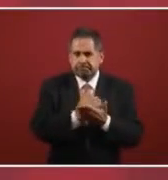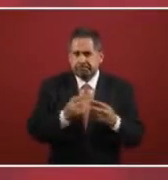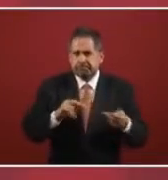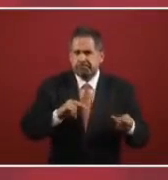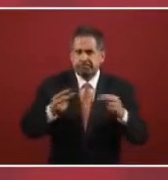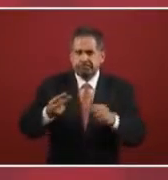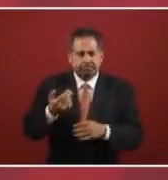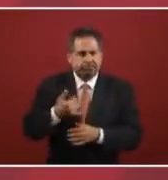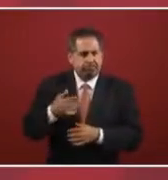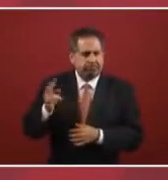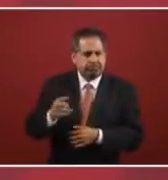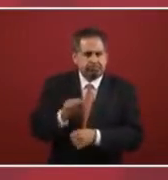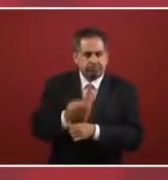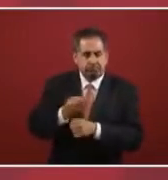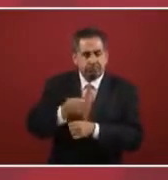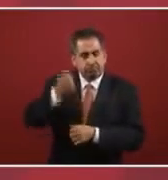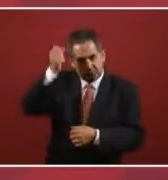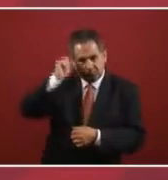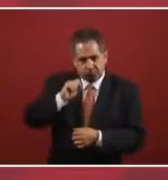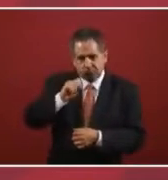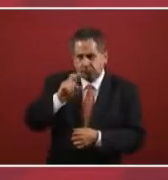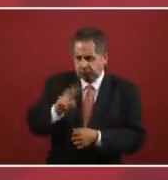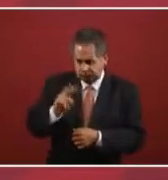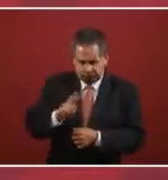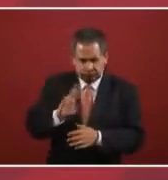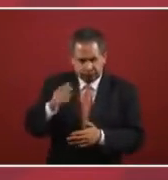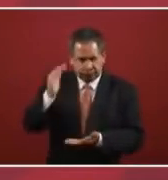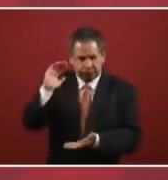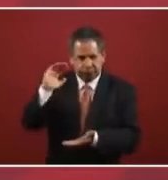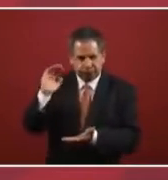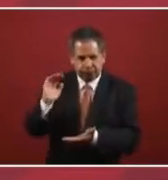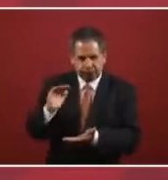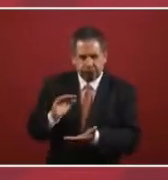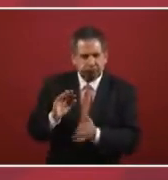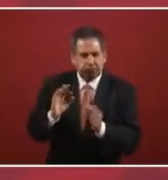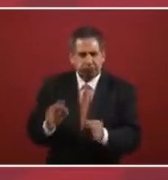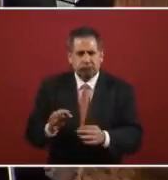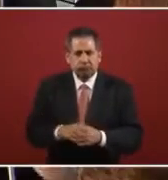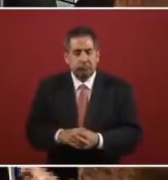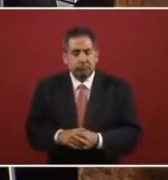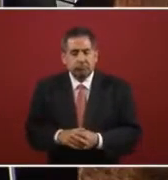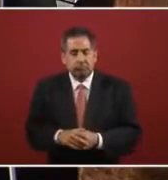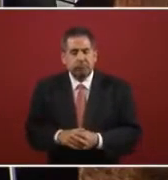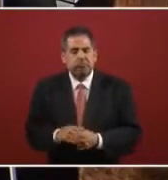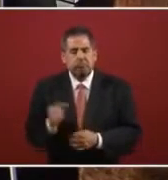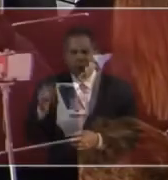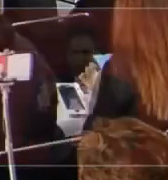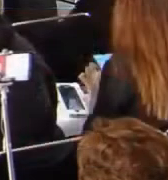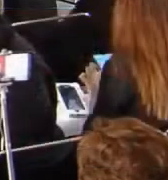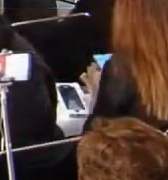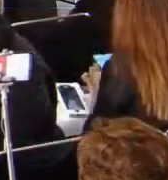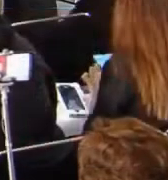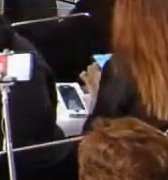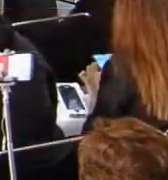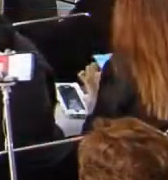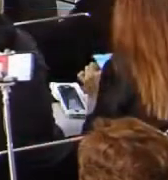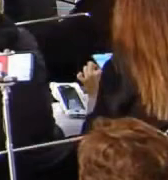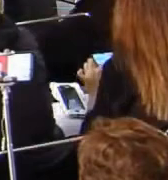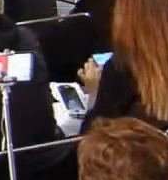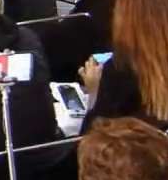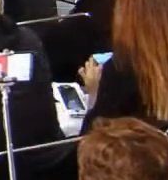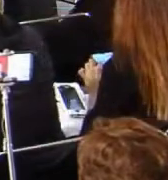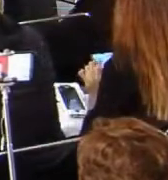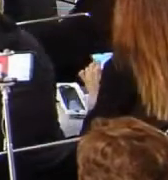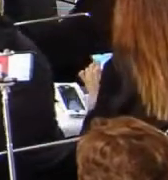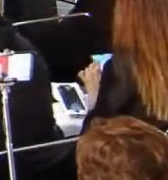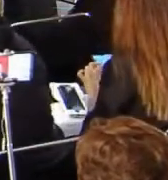cierto, But it is true. en el caso de Sinaloa, In the case of ha habido Sinaloa, disminución. there has Hemos been a tenido en los últimos diminishment. tiempos And ahí we've had a few